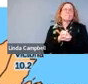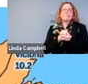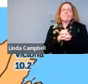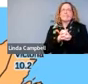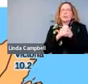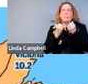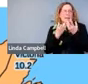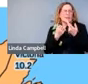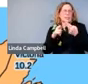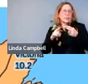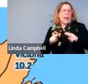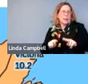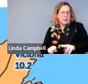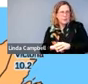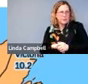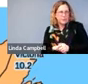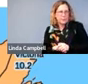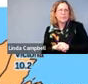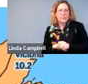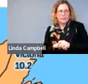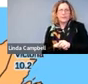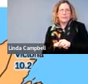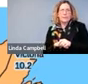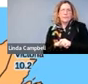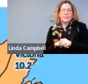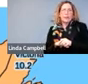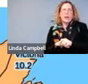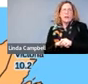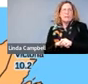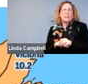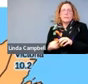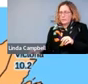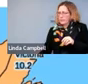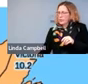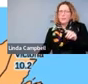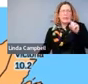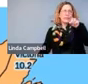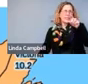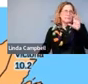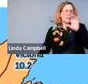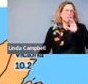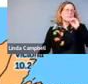warmer. There's going to be more algae blooms. A lot of things are known that are going to happen.